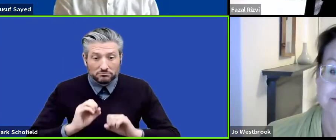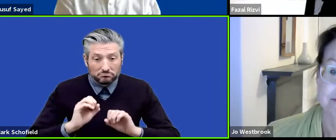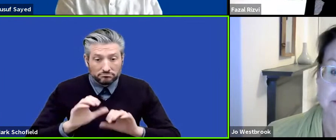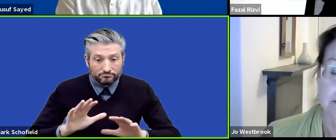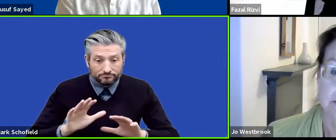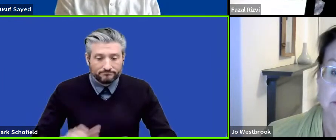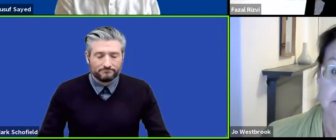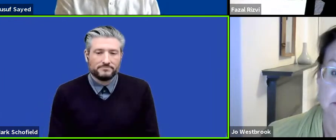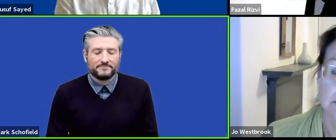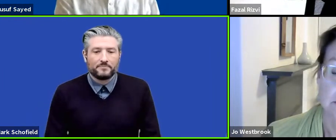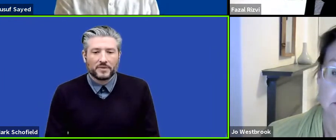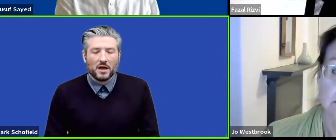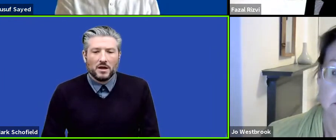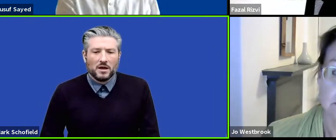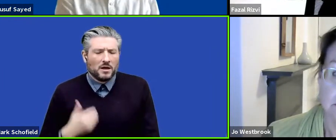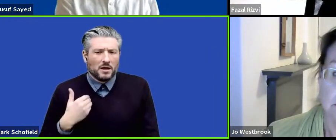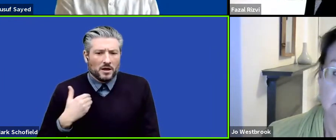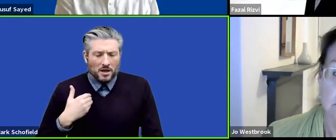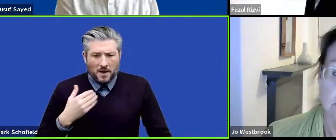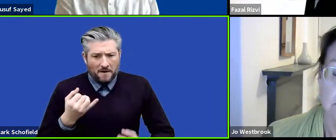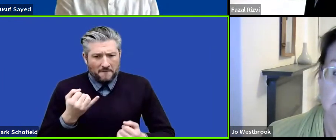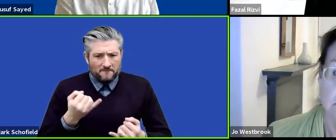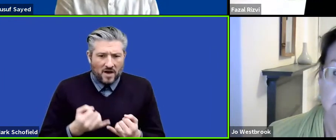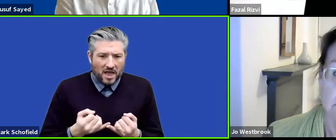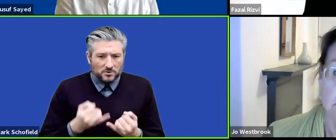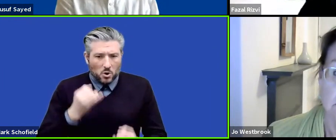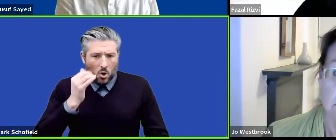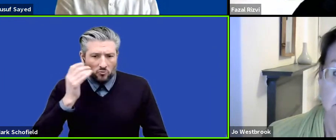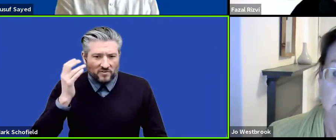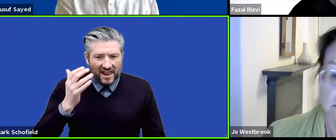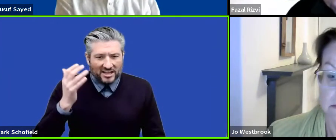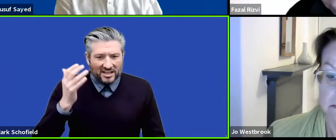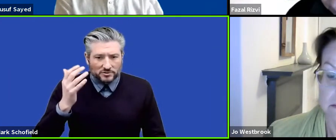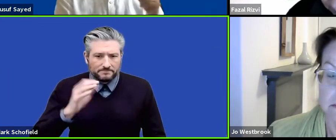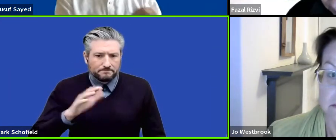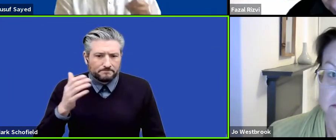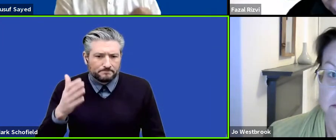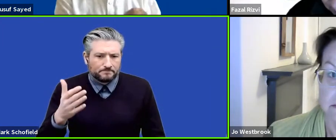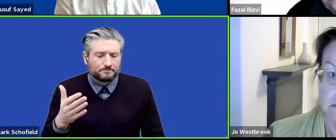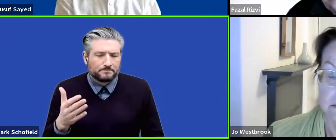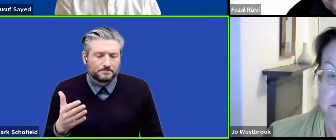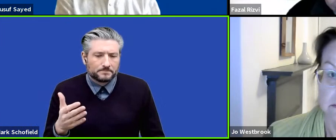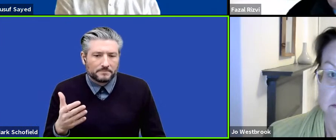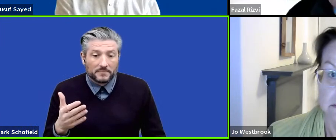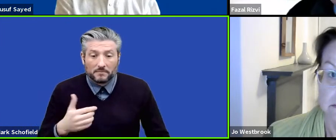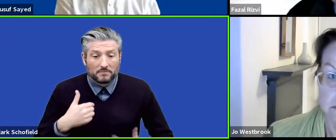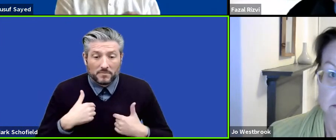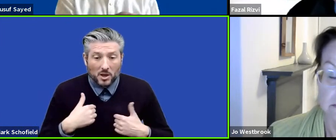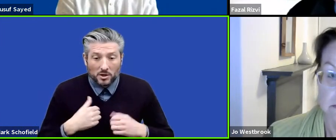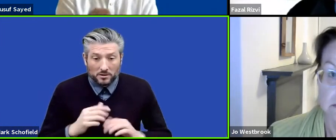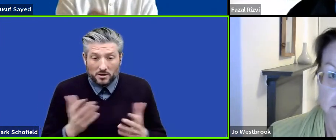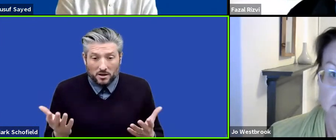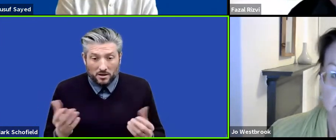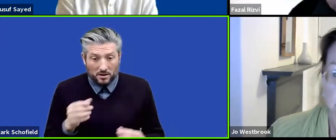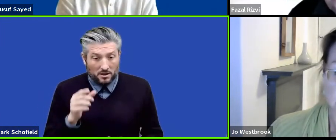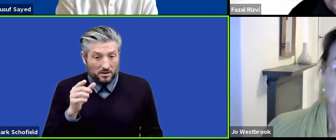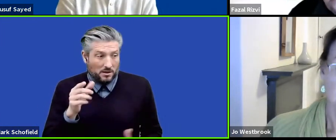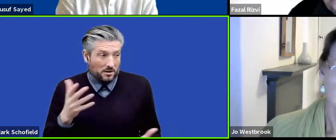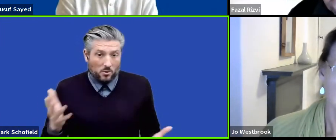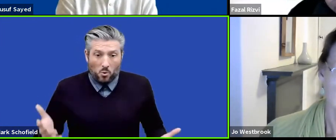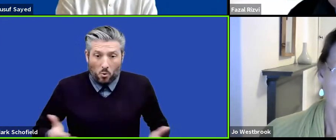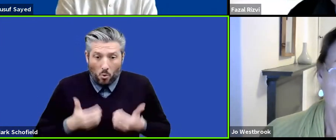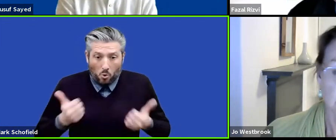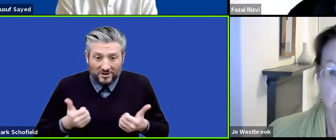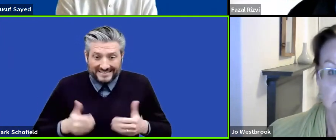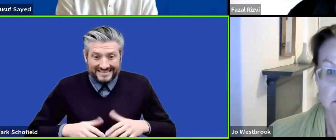I think our final reflection between Fazal and I in a minute or so is just to say, so what do we do about this? You know, how do we respond